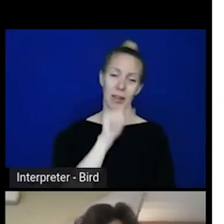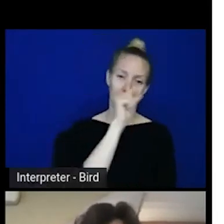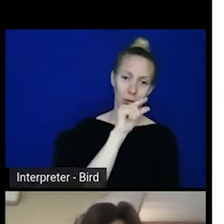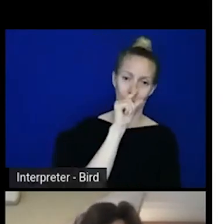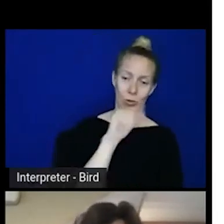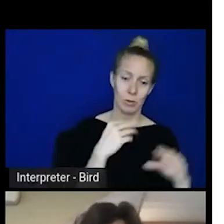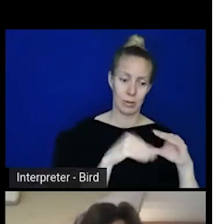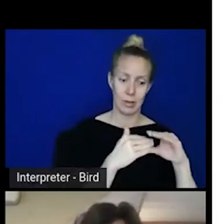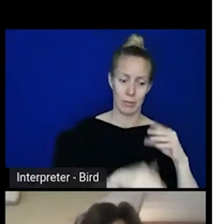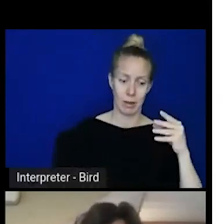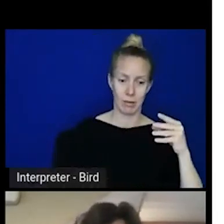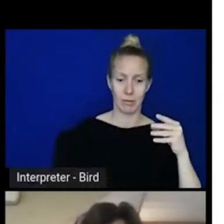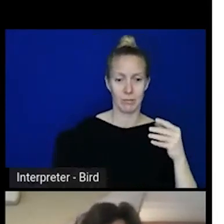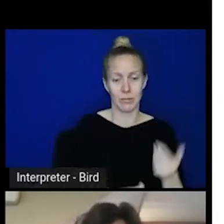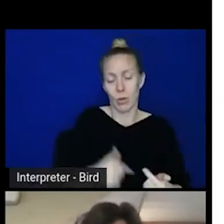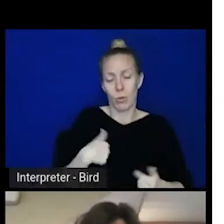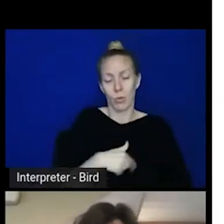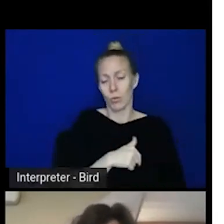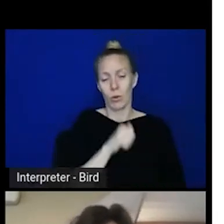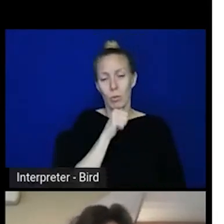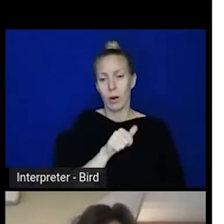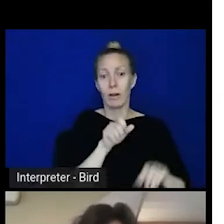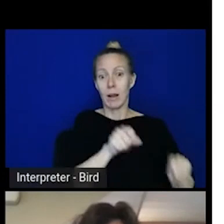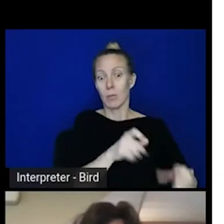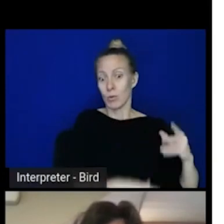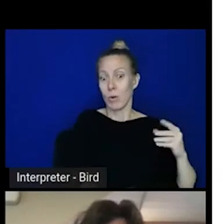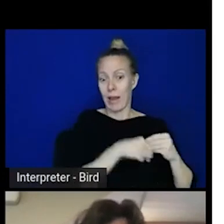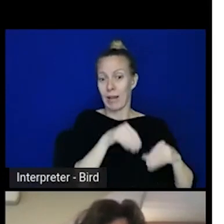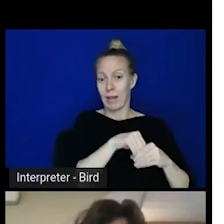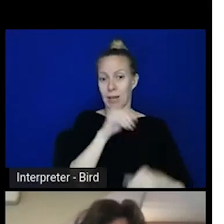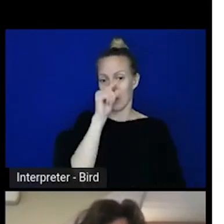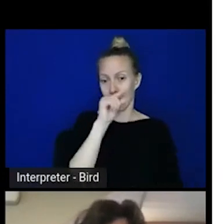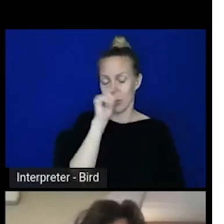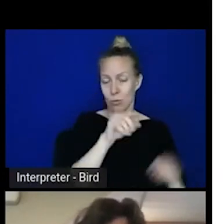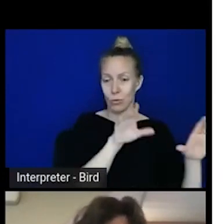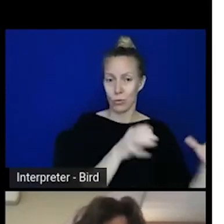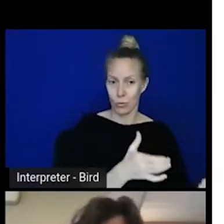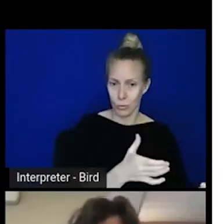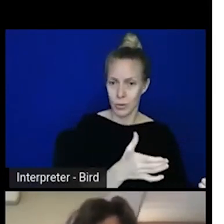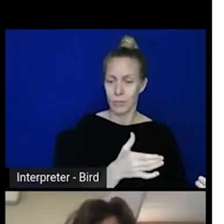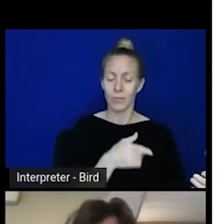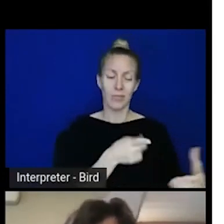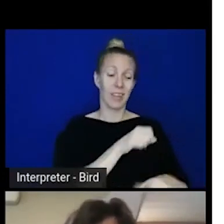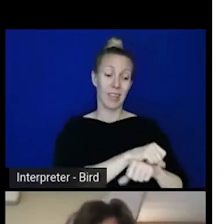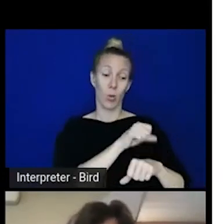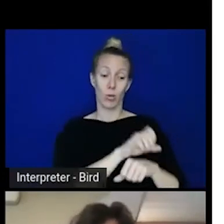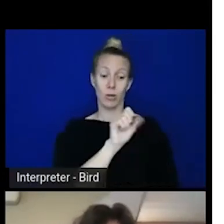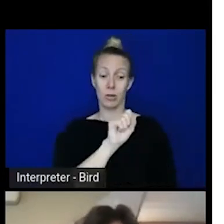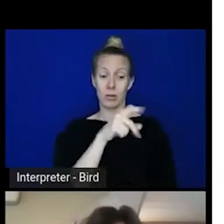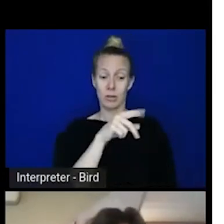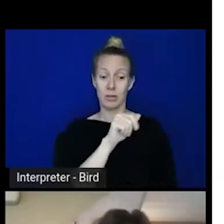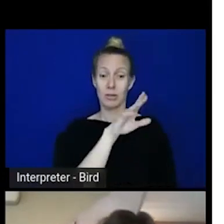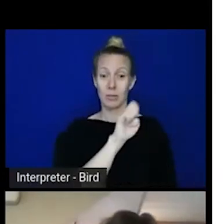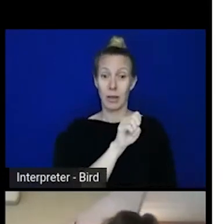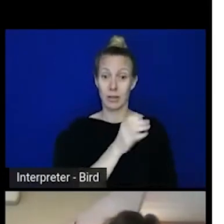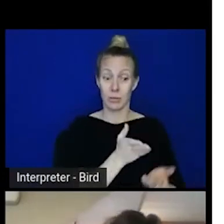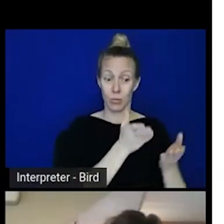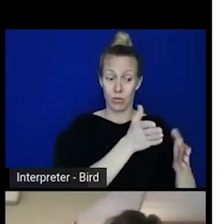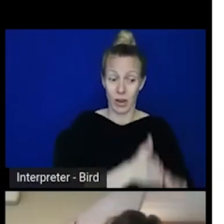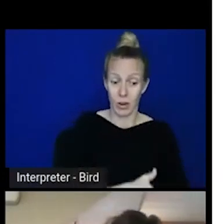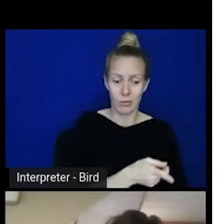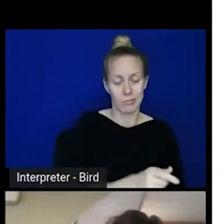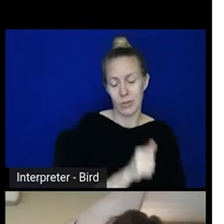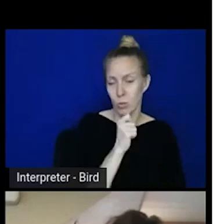those to Google Groups. And as I said, the Google Workspace provider did not exist. So we would have had to have an external